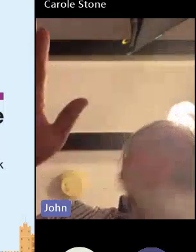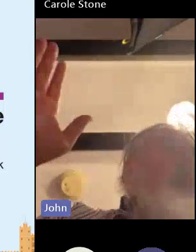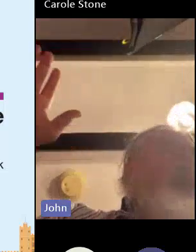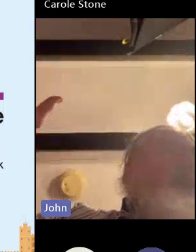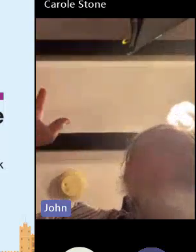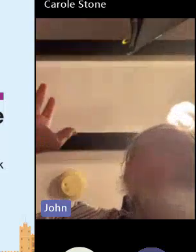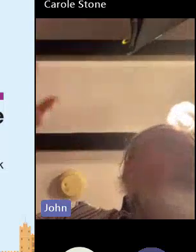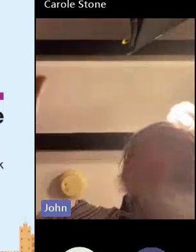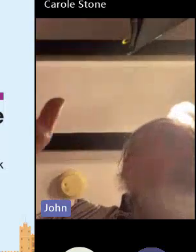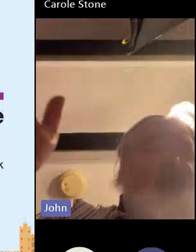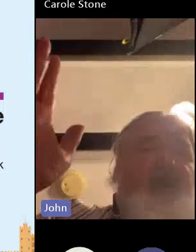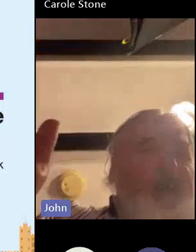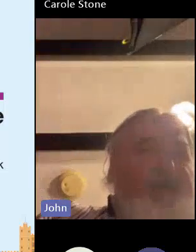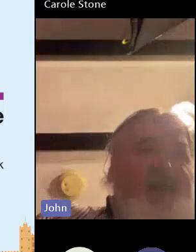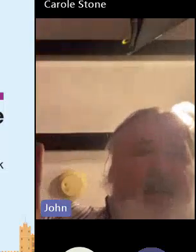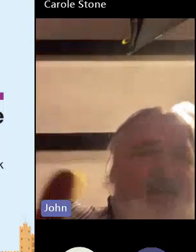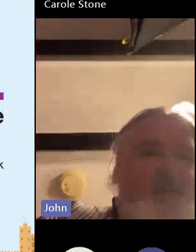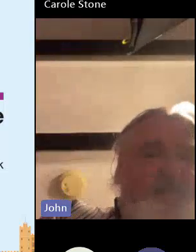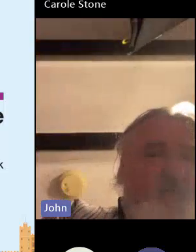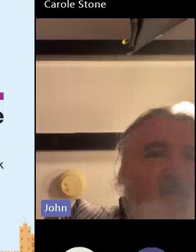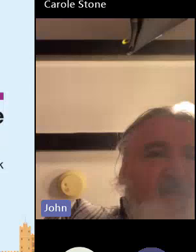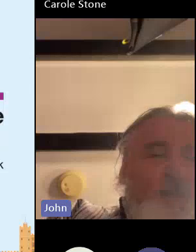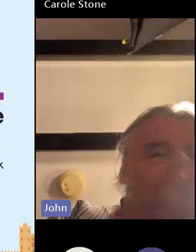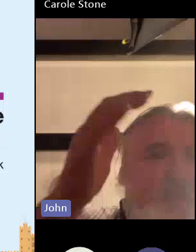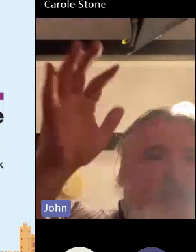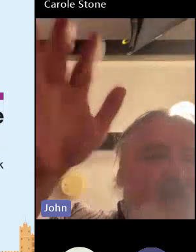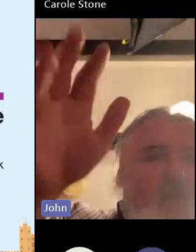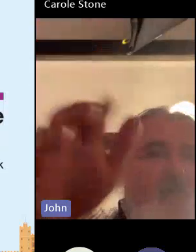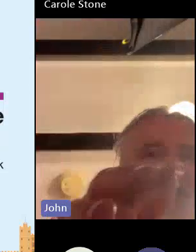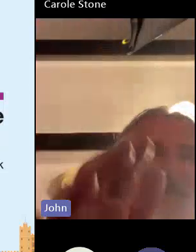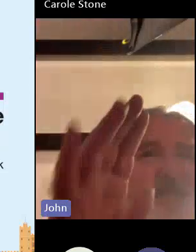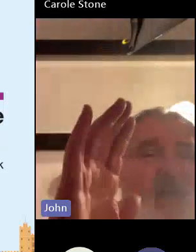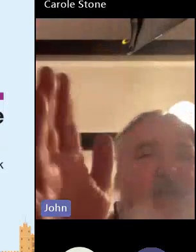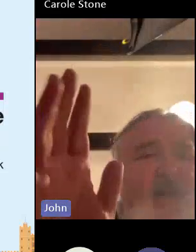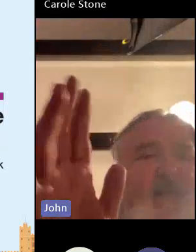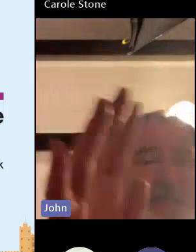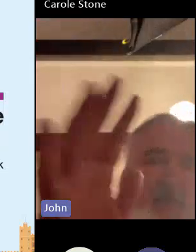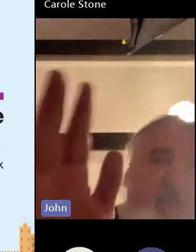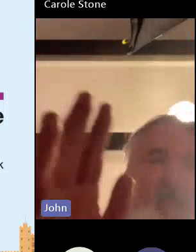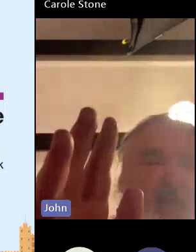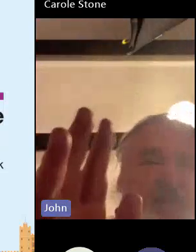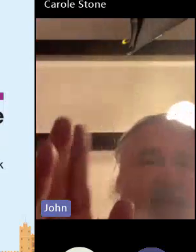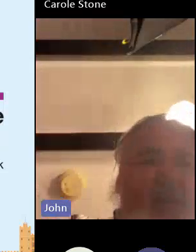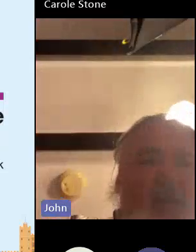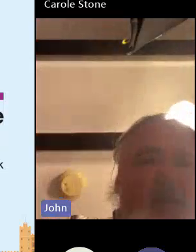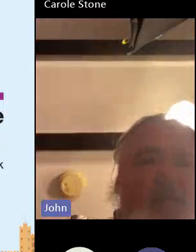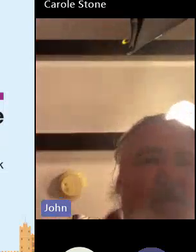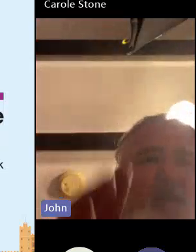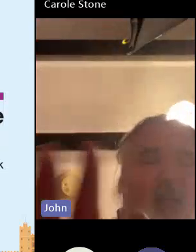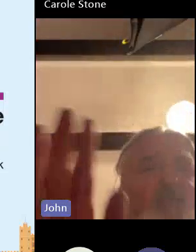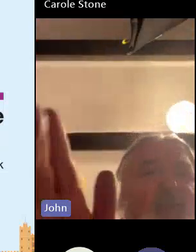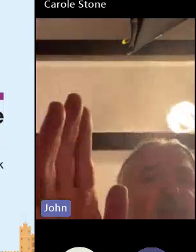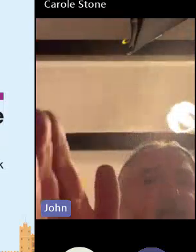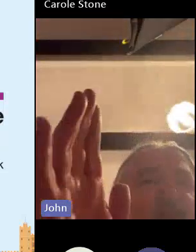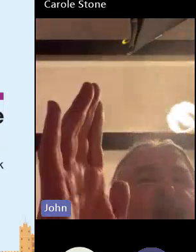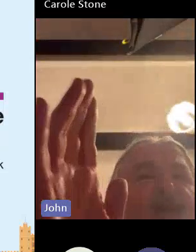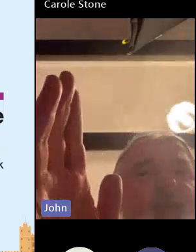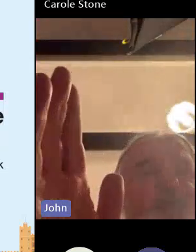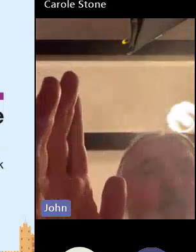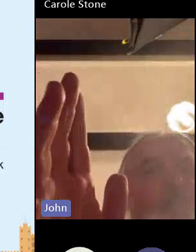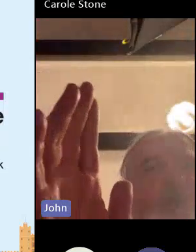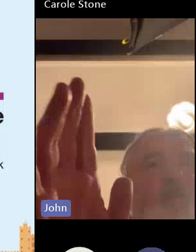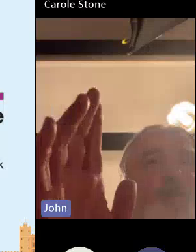Derby. So we've got a lot of people in our lives. District nurses twice a week. They come down to 3 times a week, from 3 times a week. I guess my question